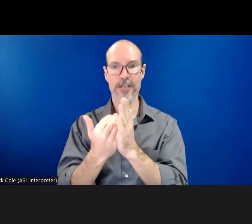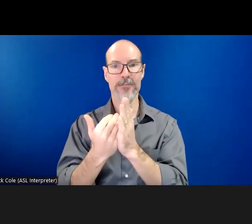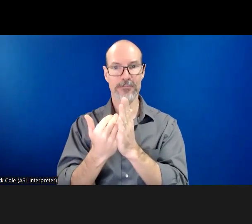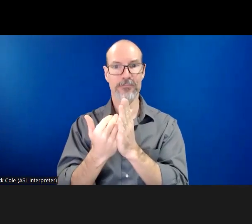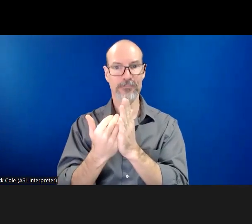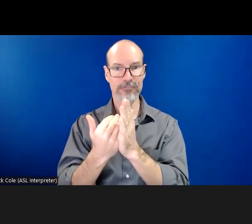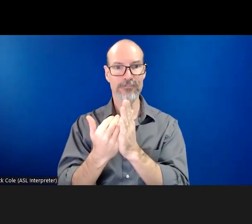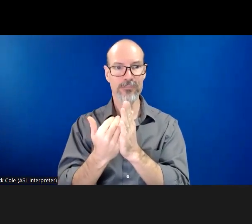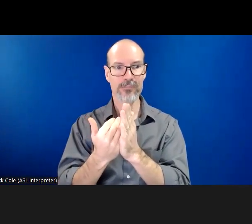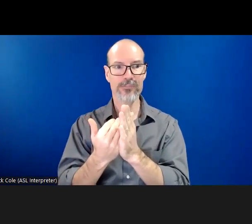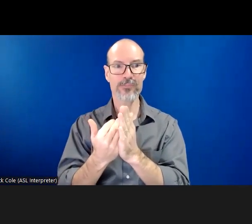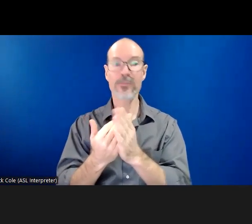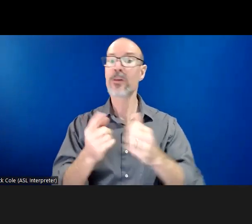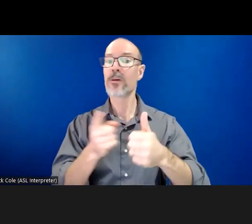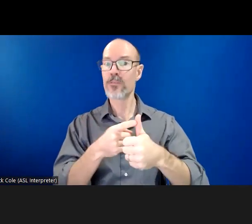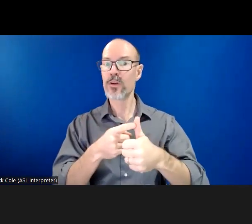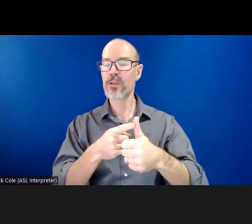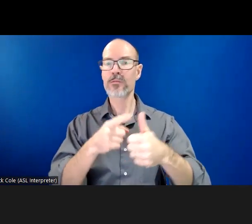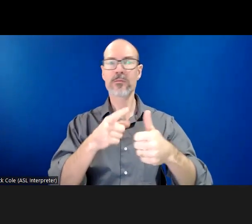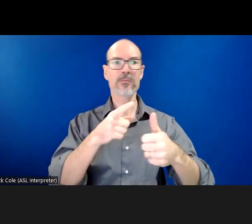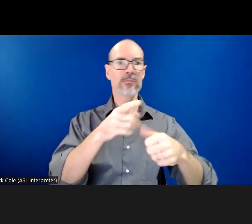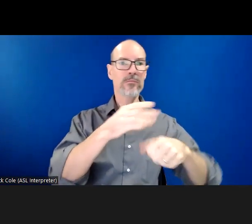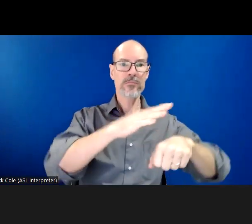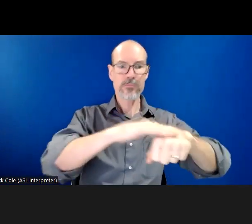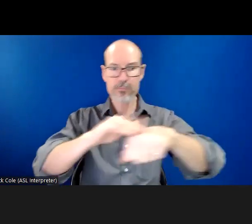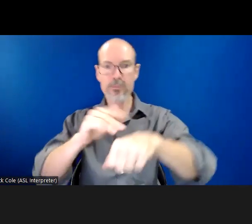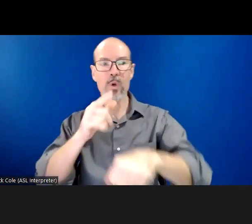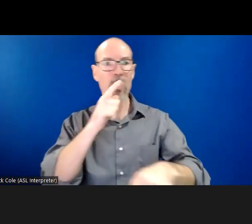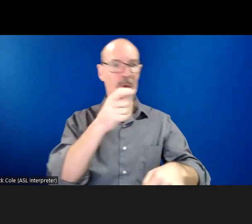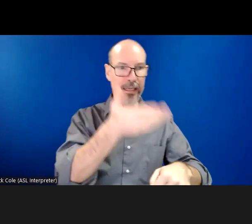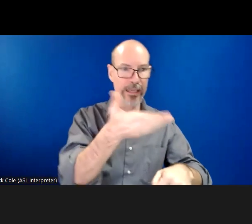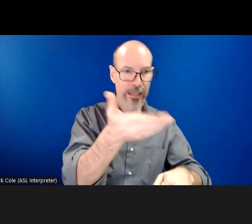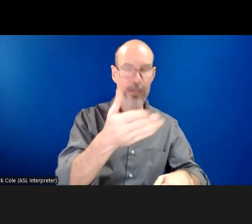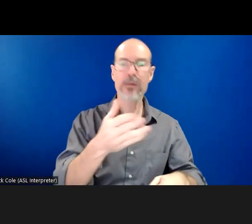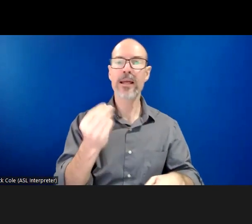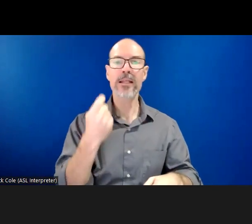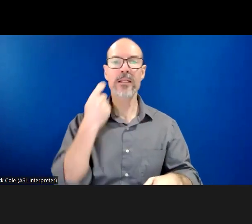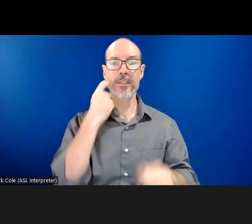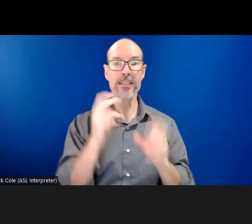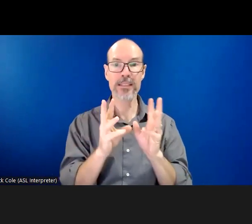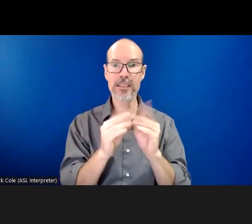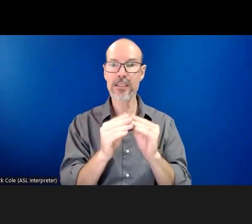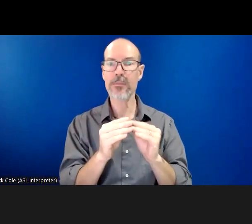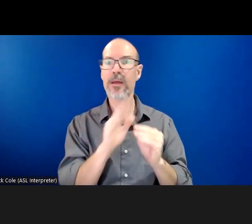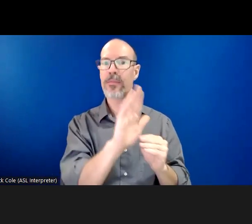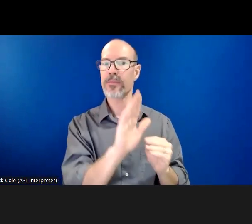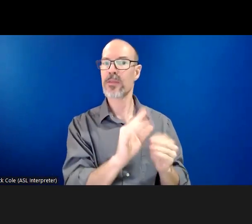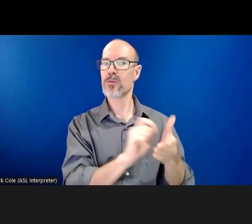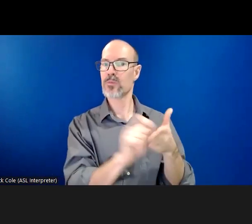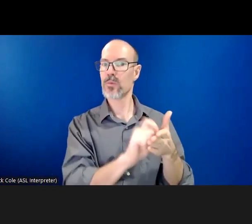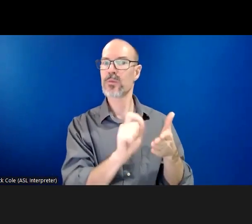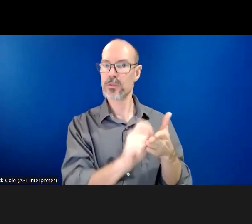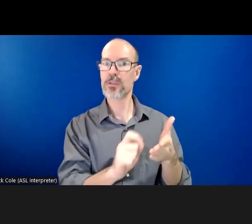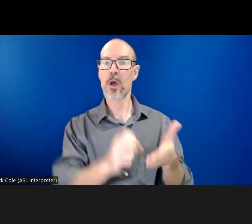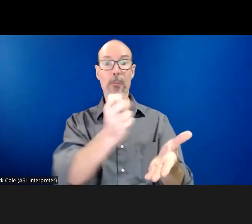We will have roll call and approval of the minutes from our last meeting. We will have a